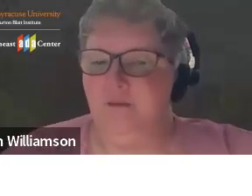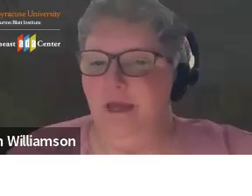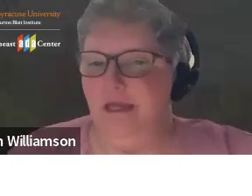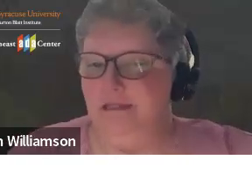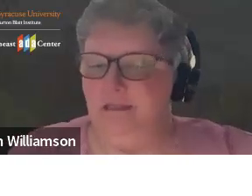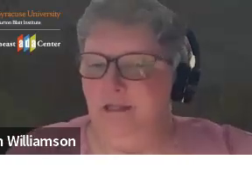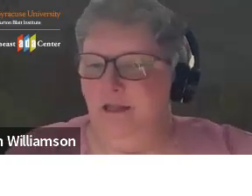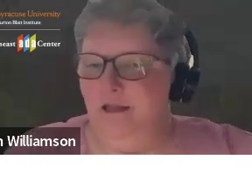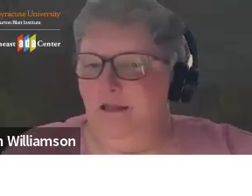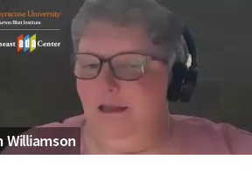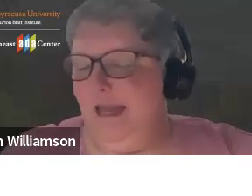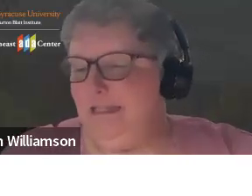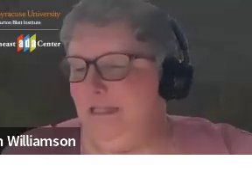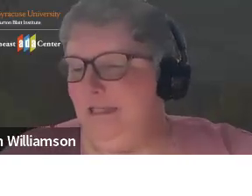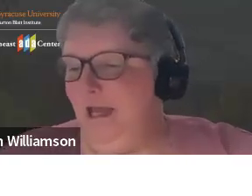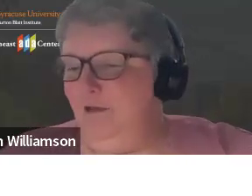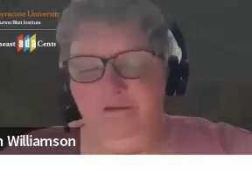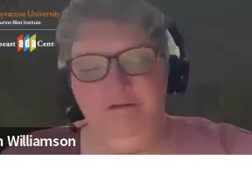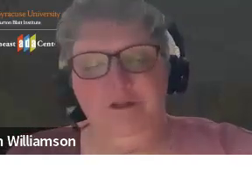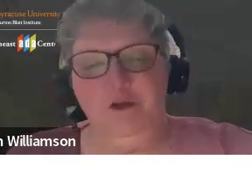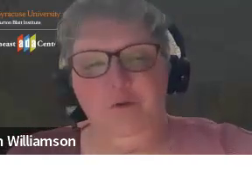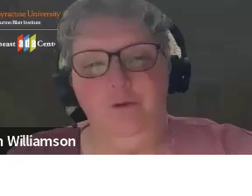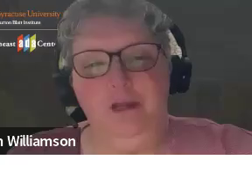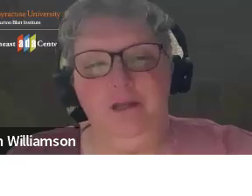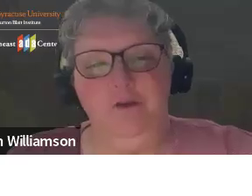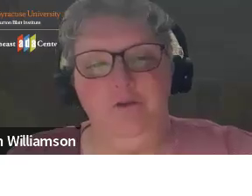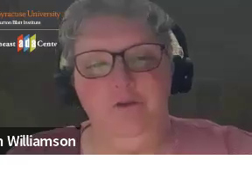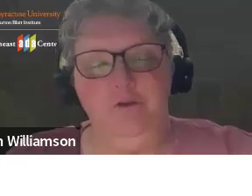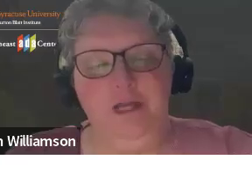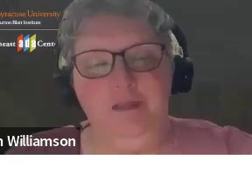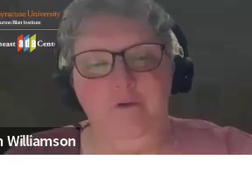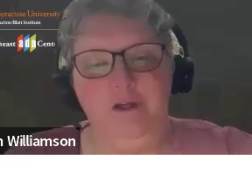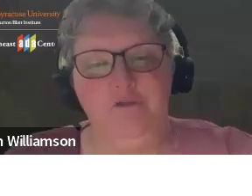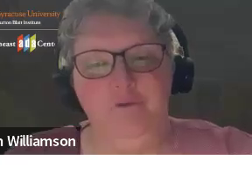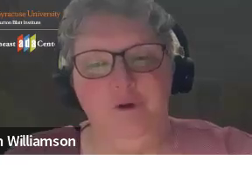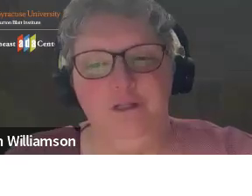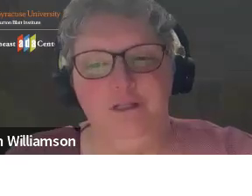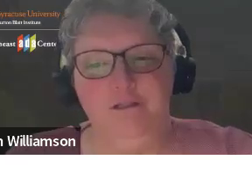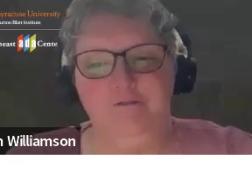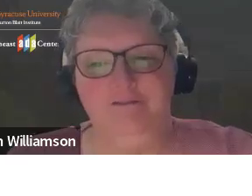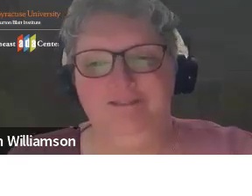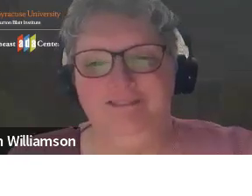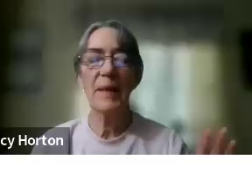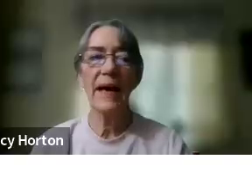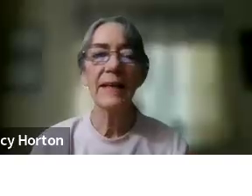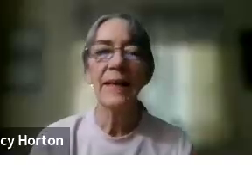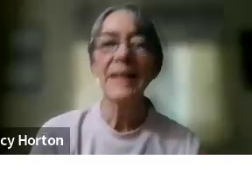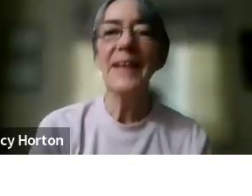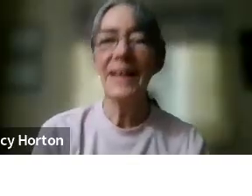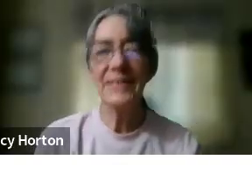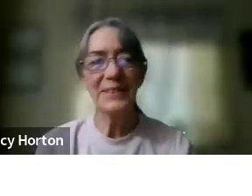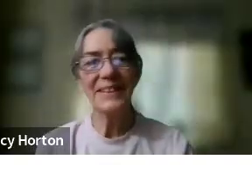the patient's pet? Nancy, so can you take that question for us? I'm